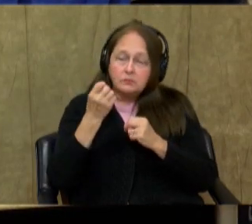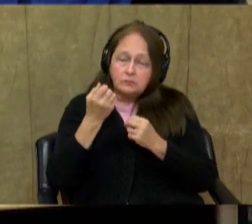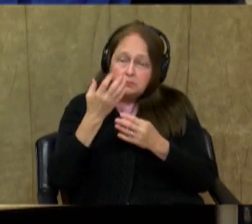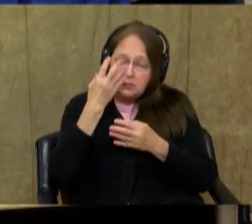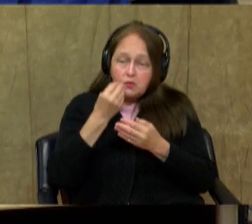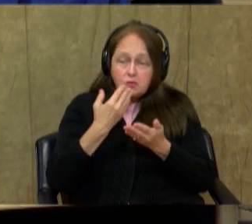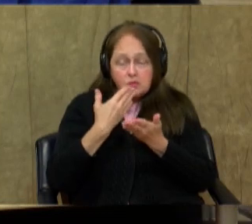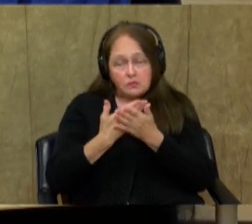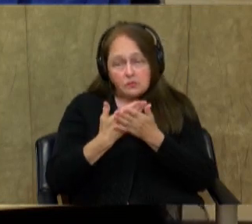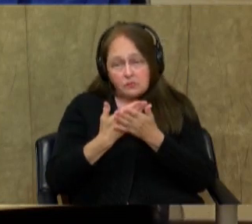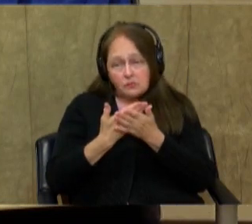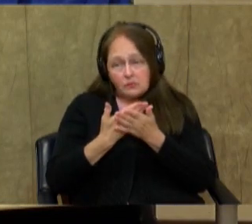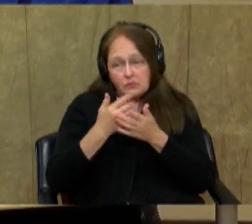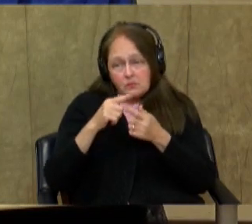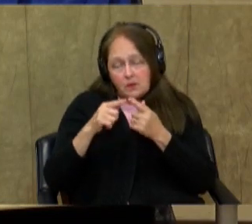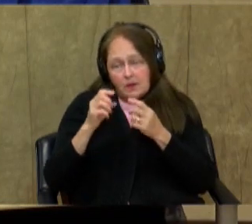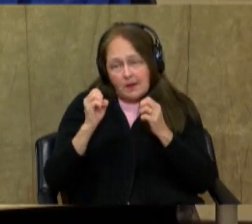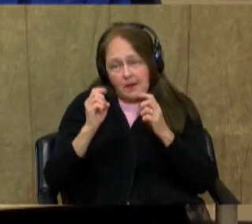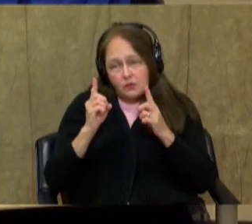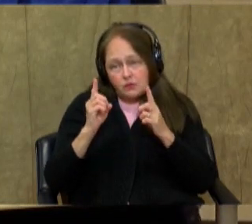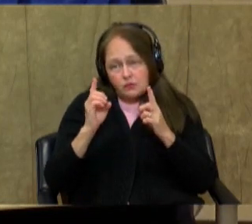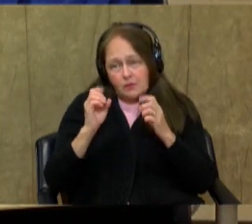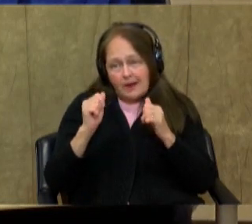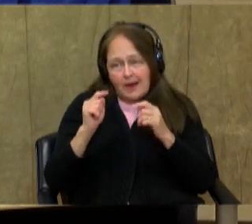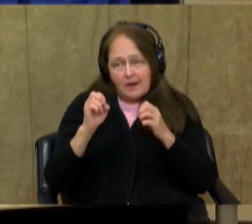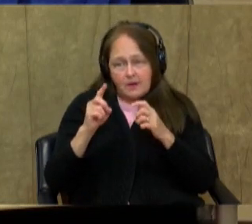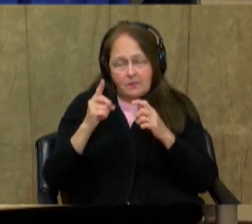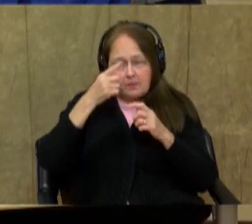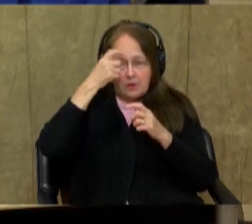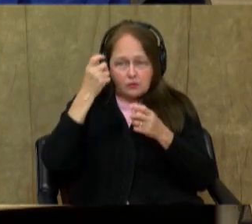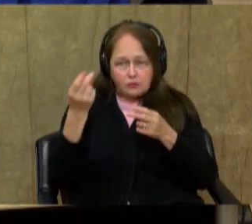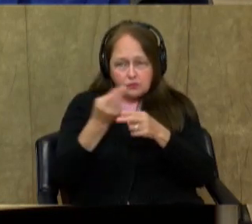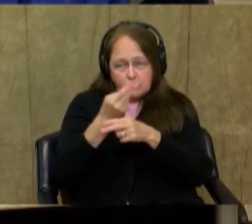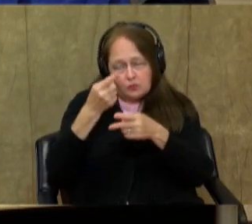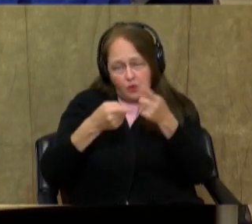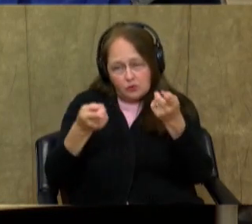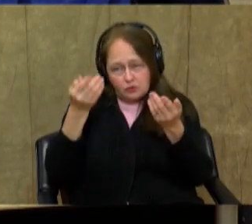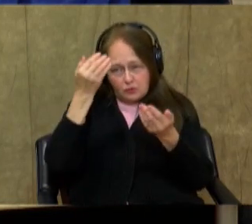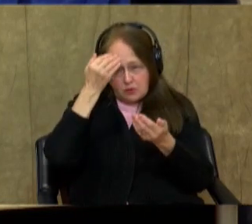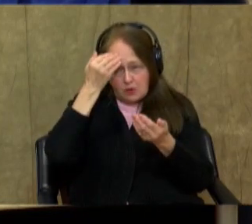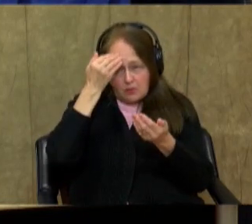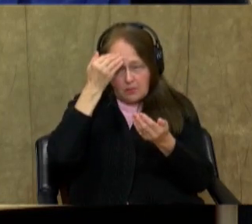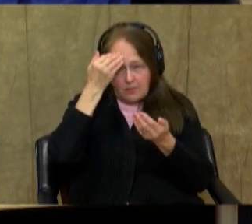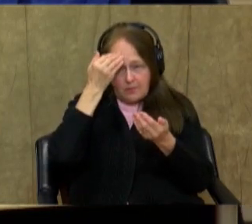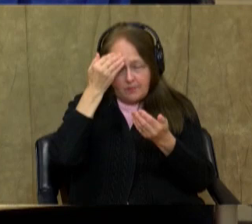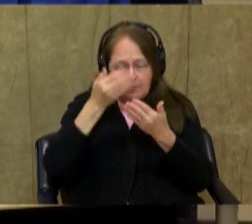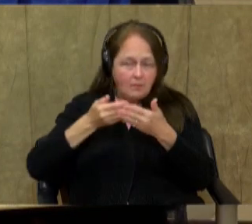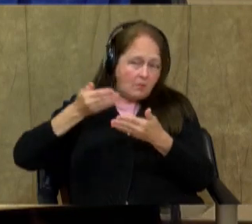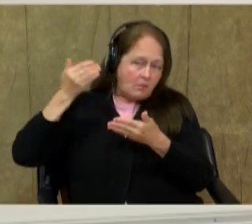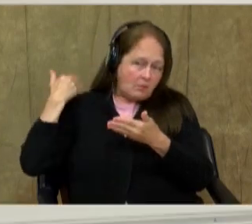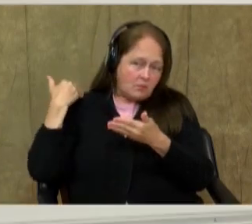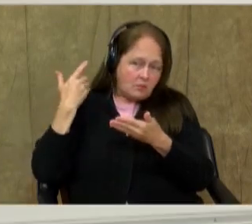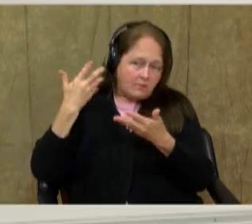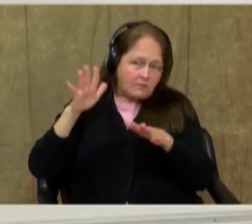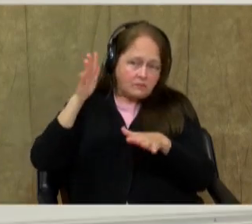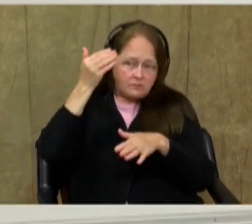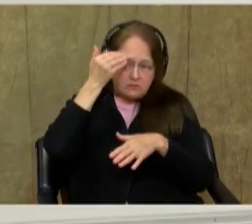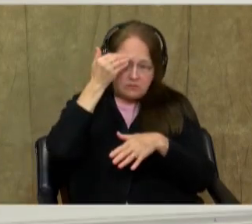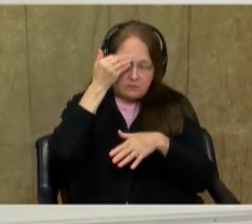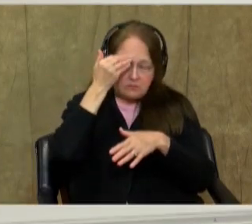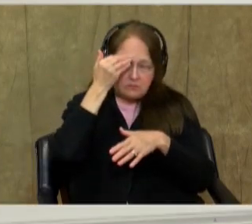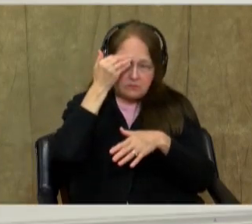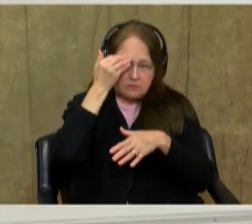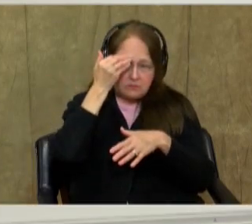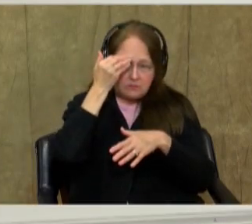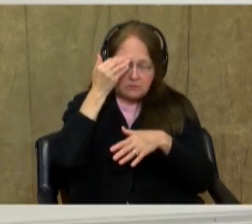good. It's educated because you are using what you know. Yes, your prior knowledge. All of that